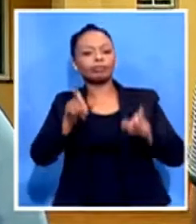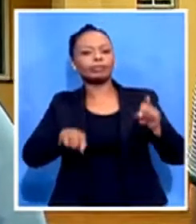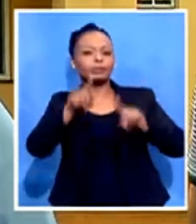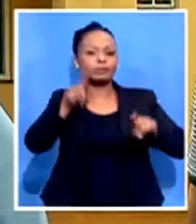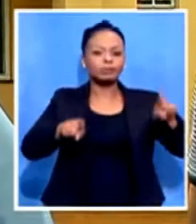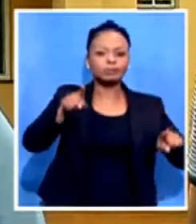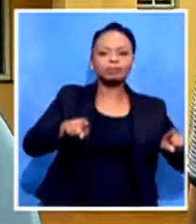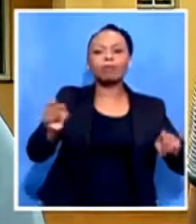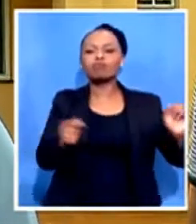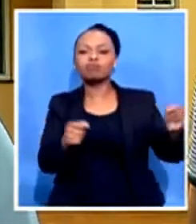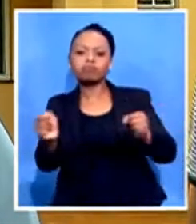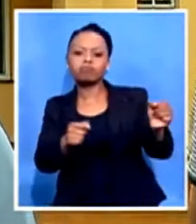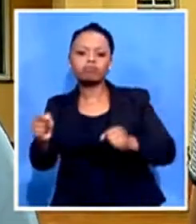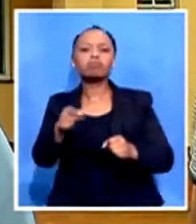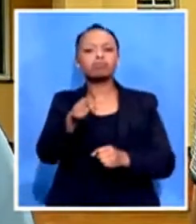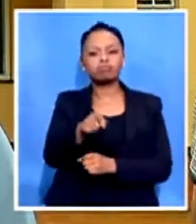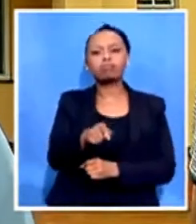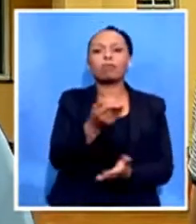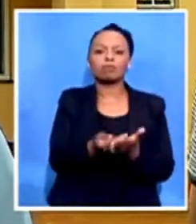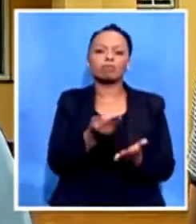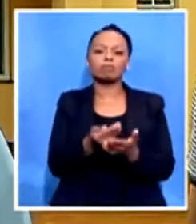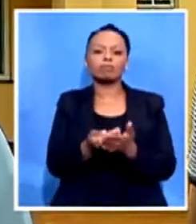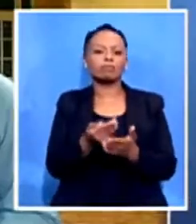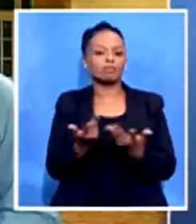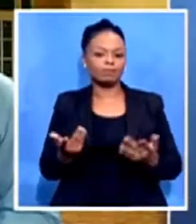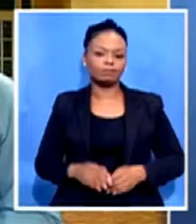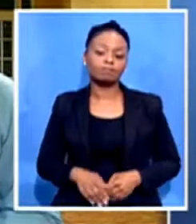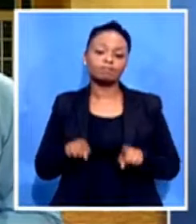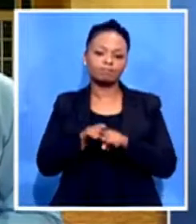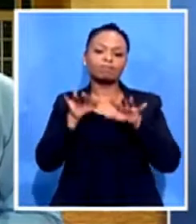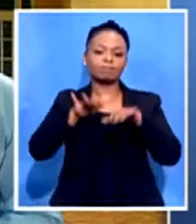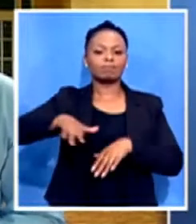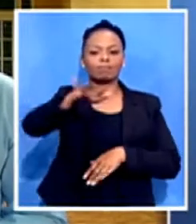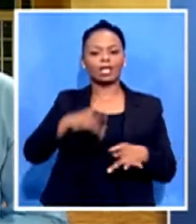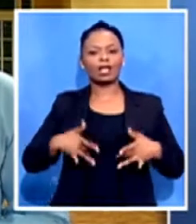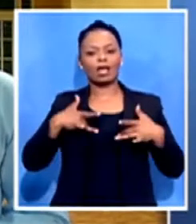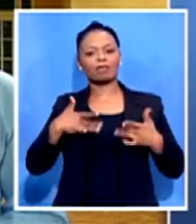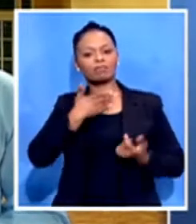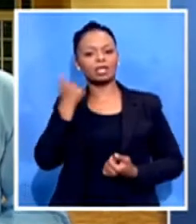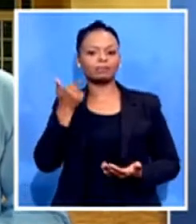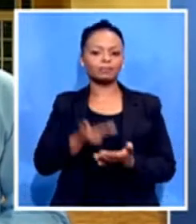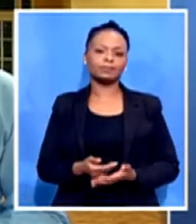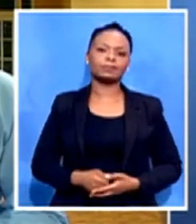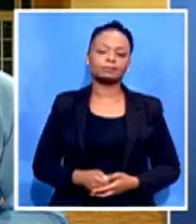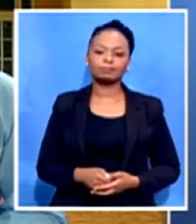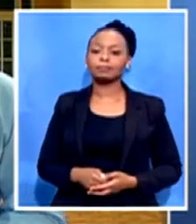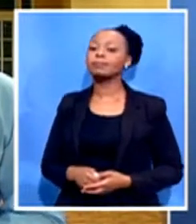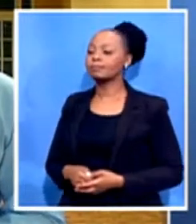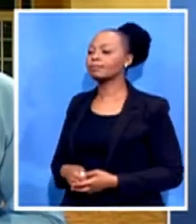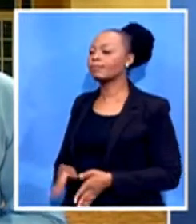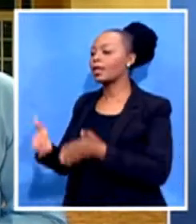there'll be better living for people around here. Lutendo, thank you so much for bringing us up to speed in terms of those